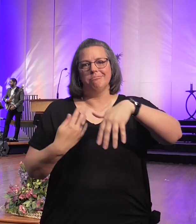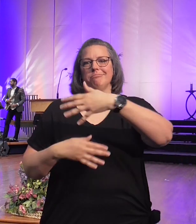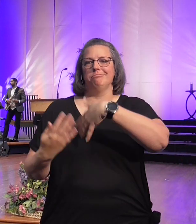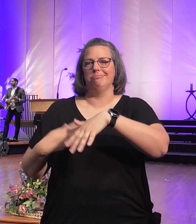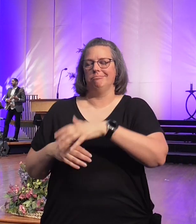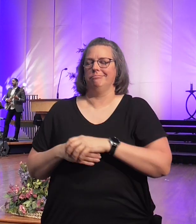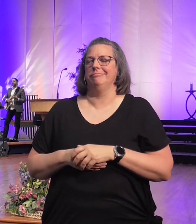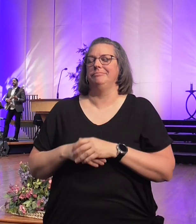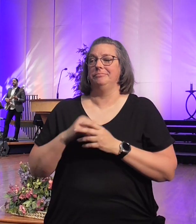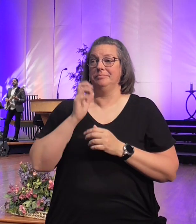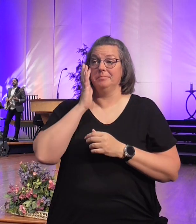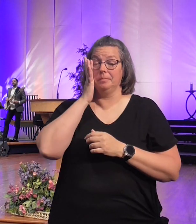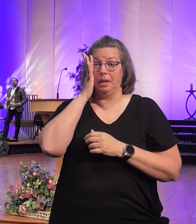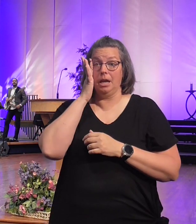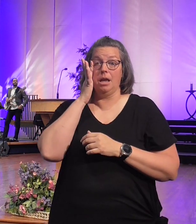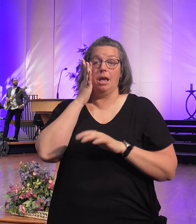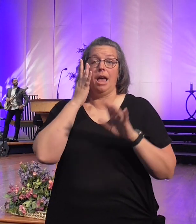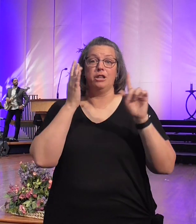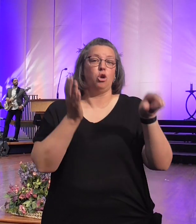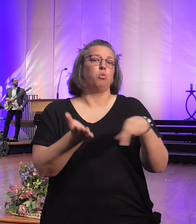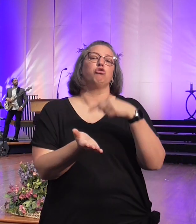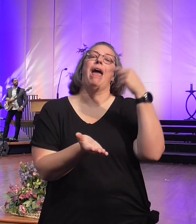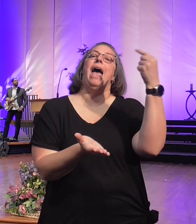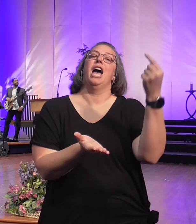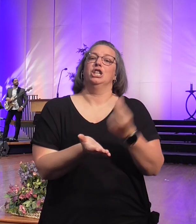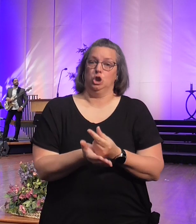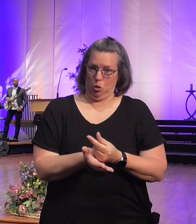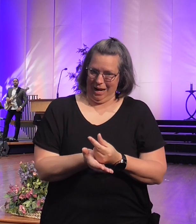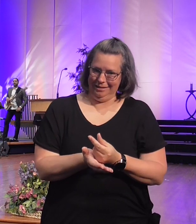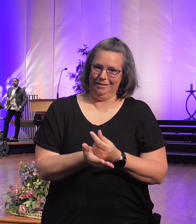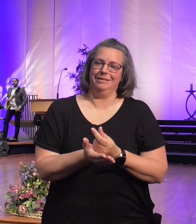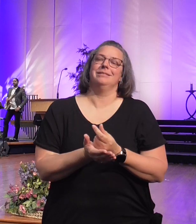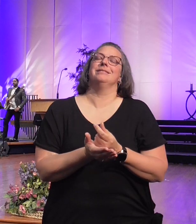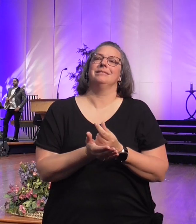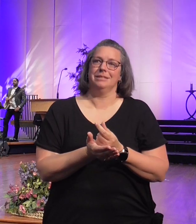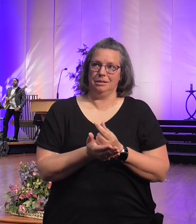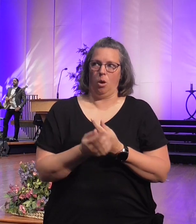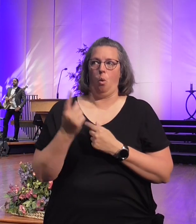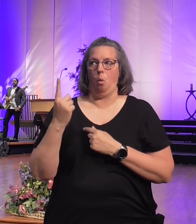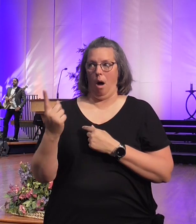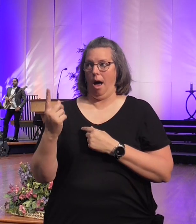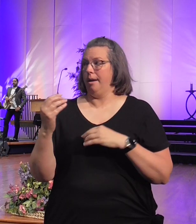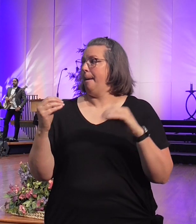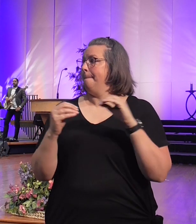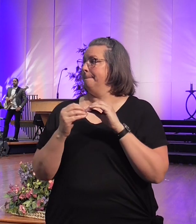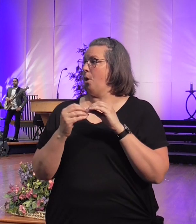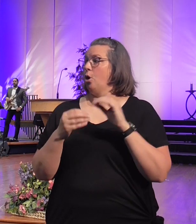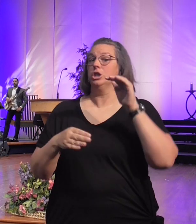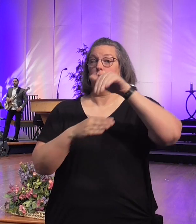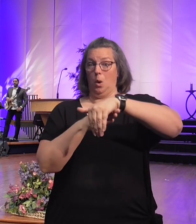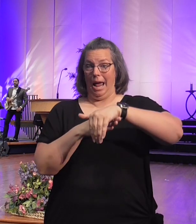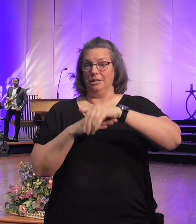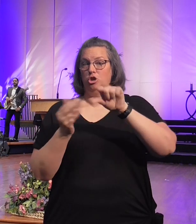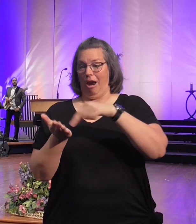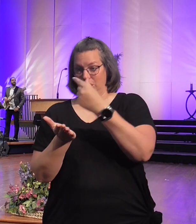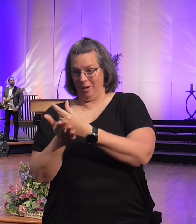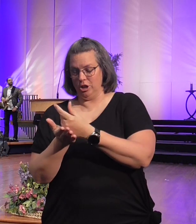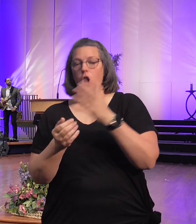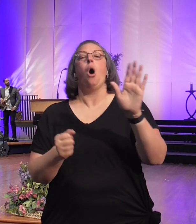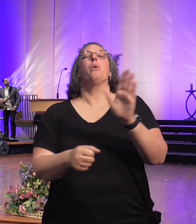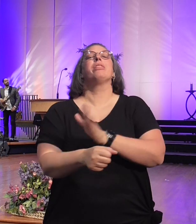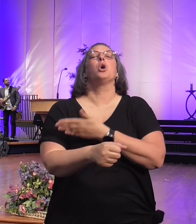hang out. And graduation is happening, and we have one other thing up there. We have tonight's graduation. Yes, thank you. Our